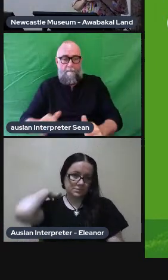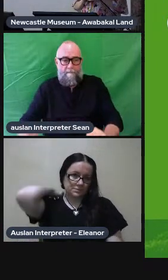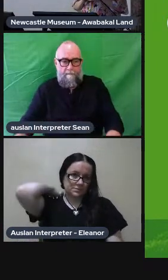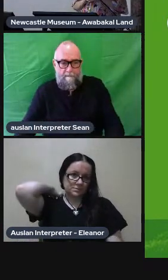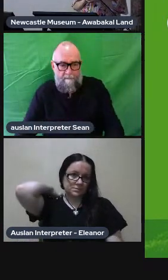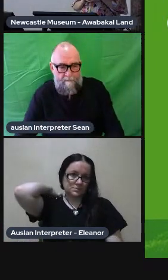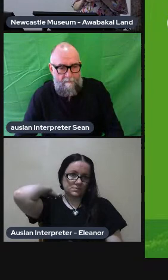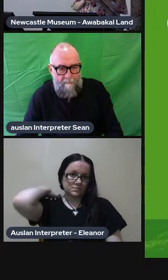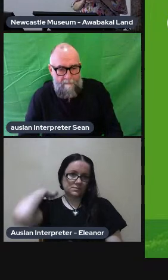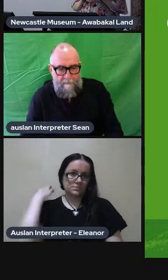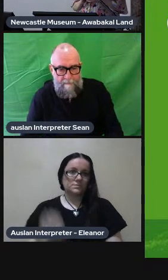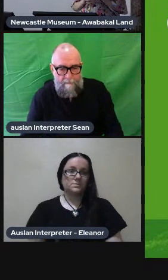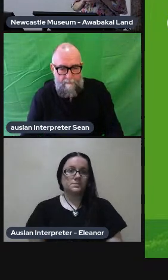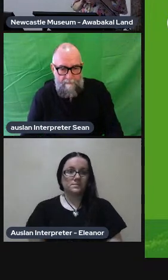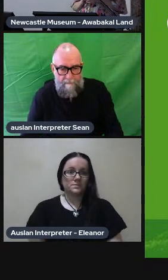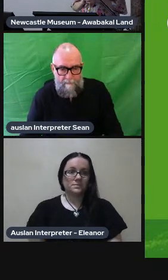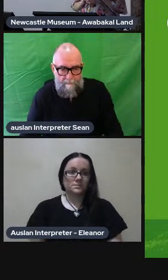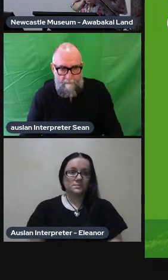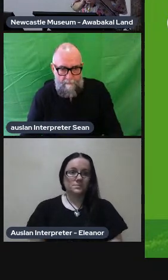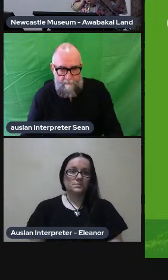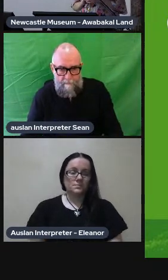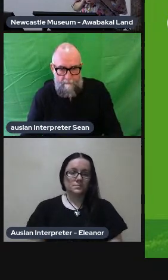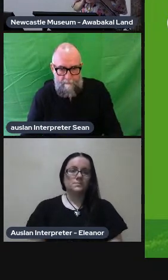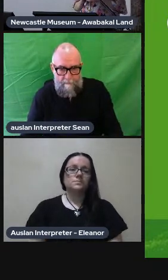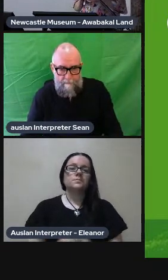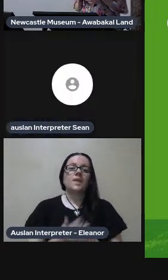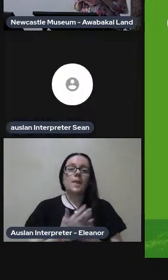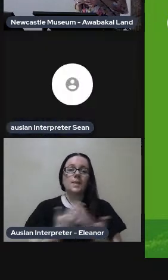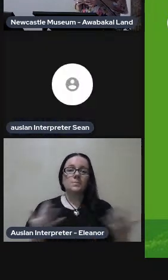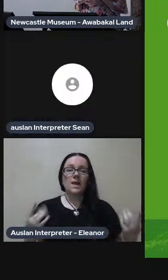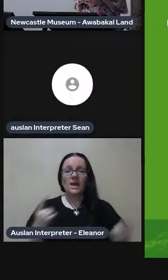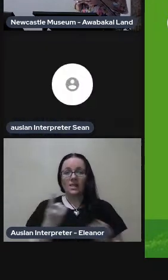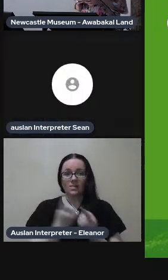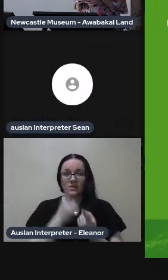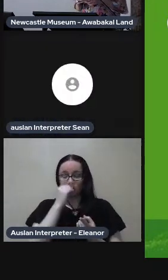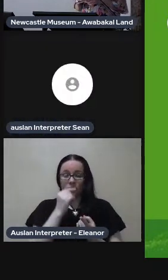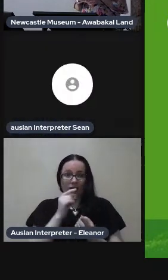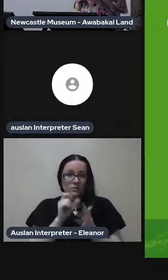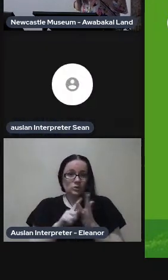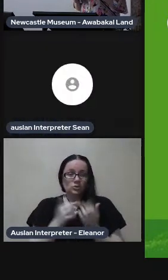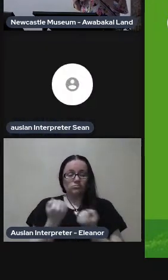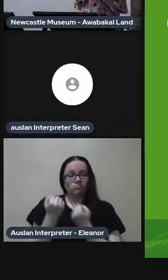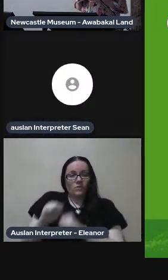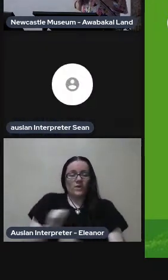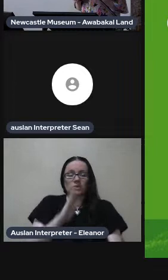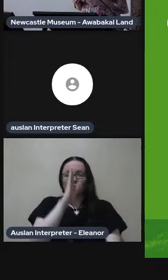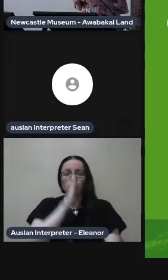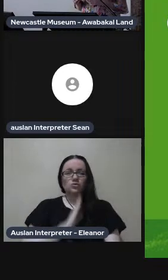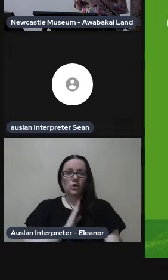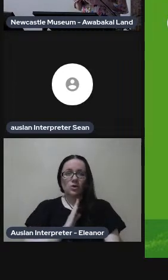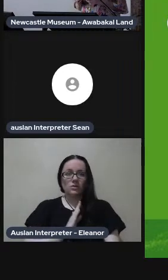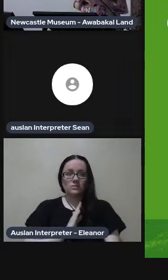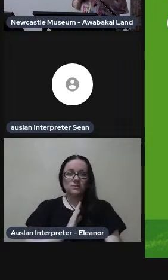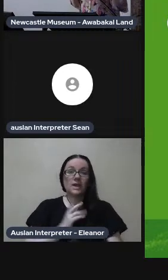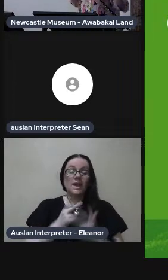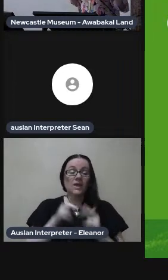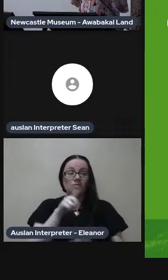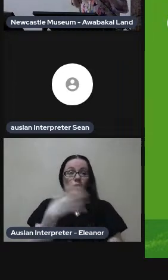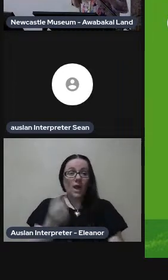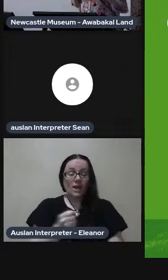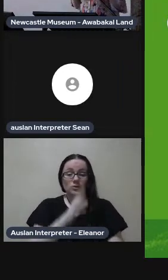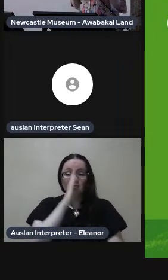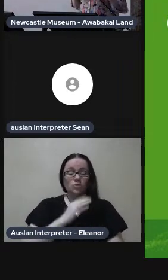stroke. So actually between 80 to 90% of strokes can be prevented, which is not to say if you've had a stroke